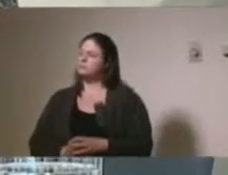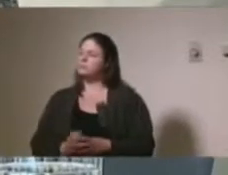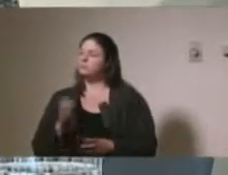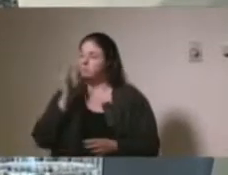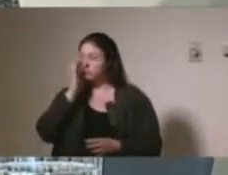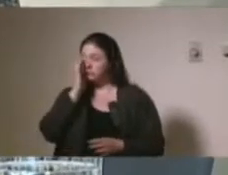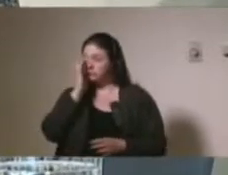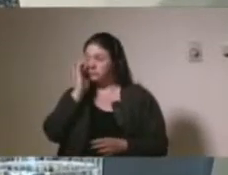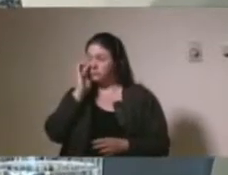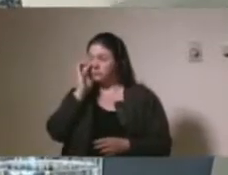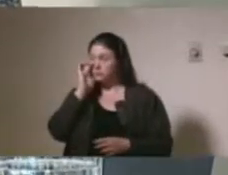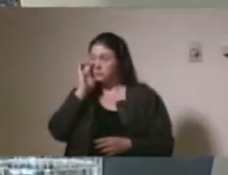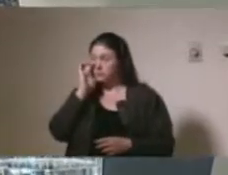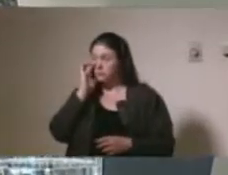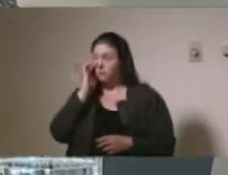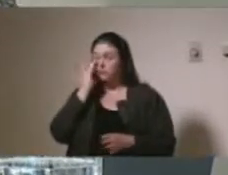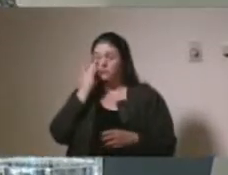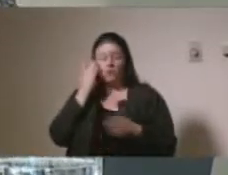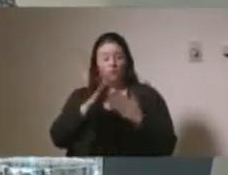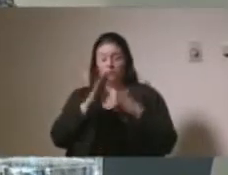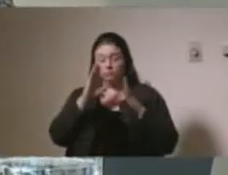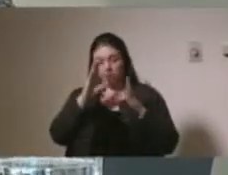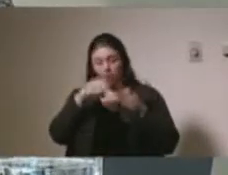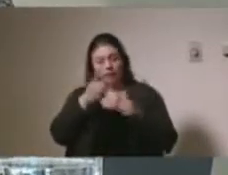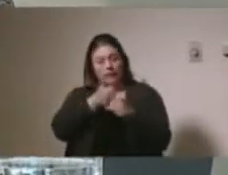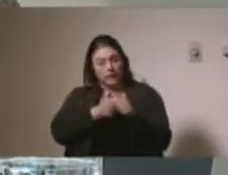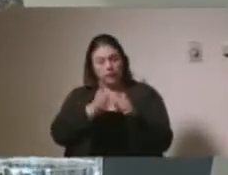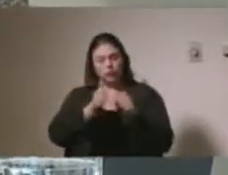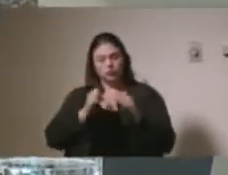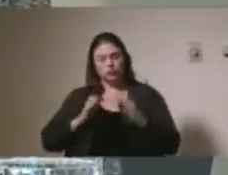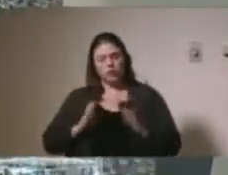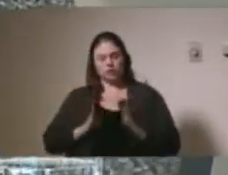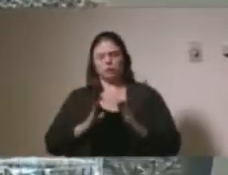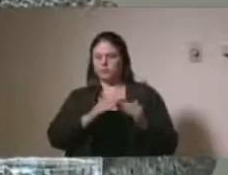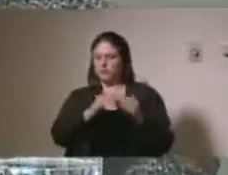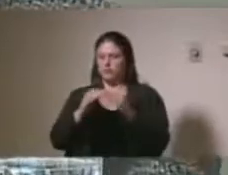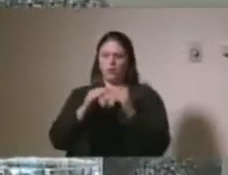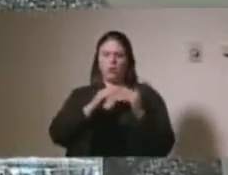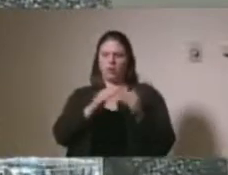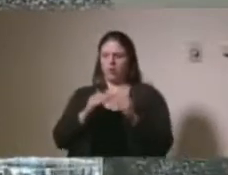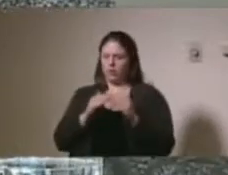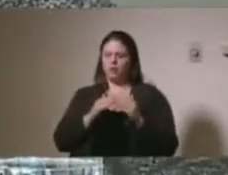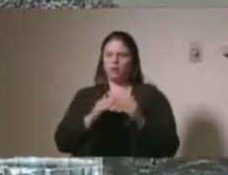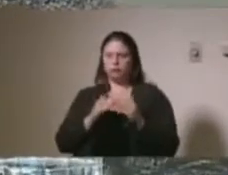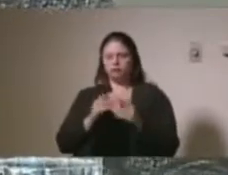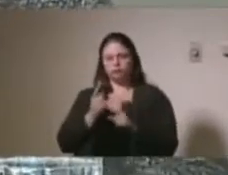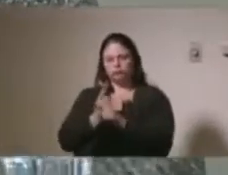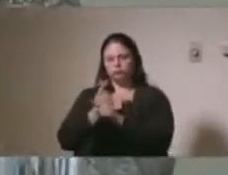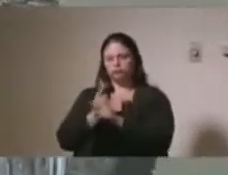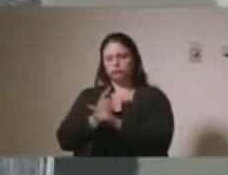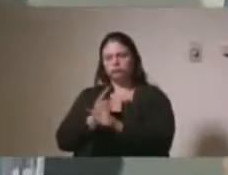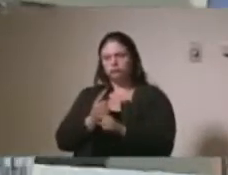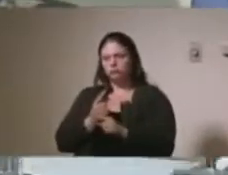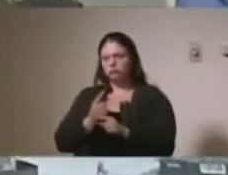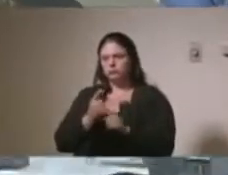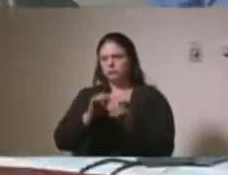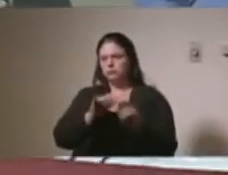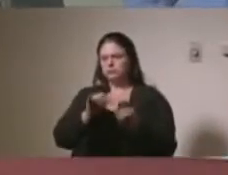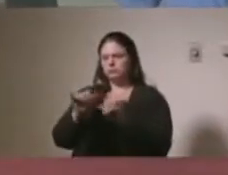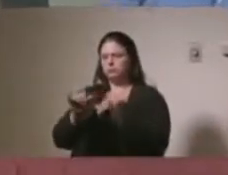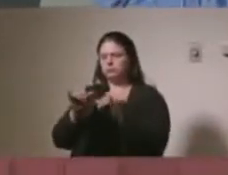So we treat everybody the same way, and rightly so, because as a union, we have to treat people equally.